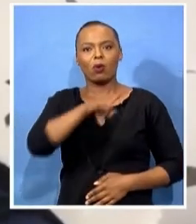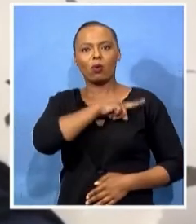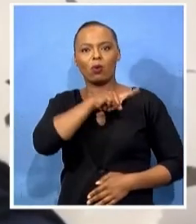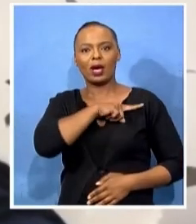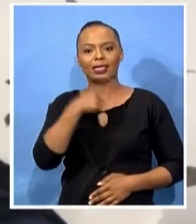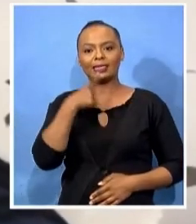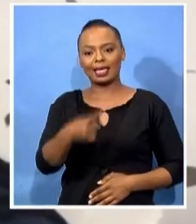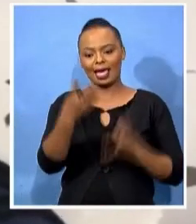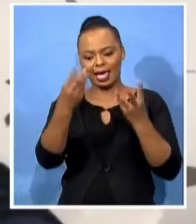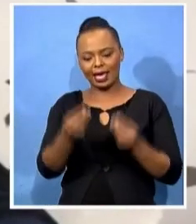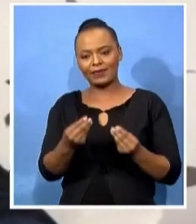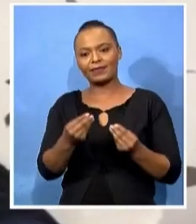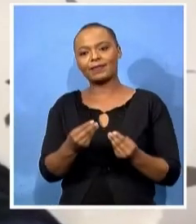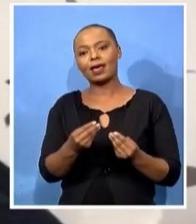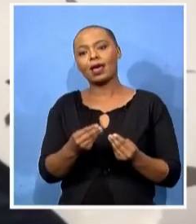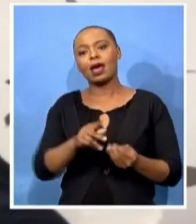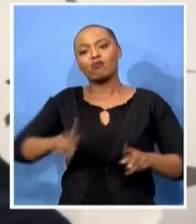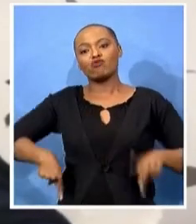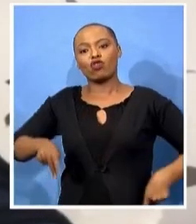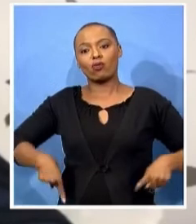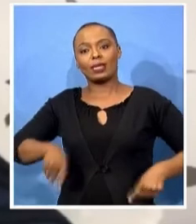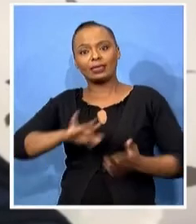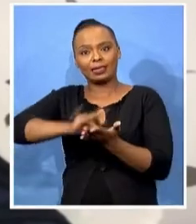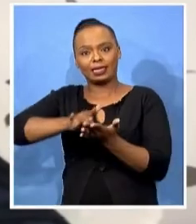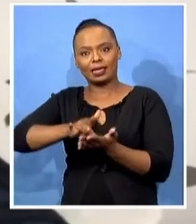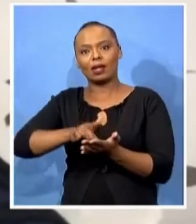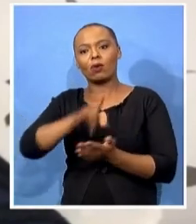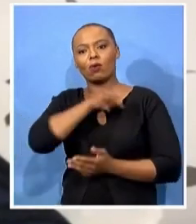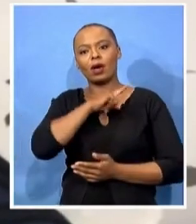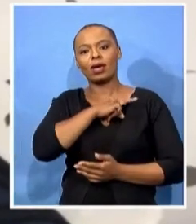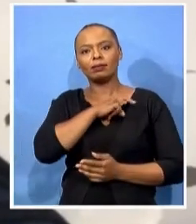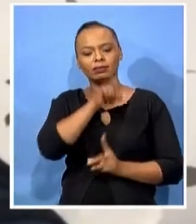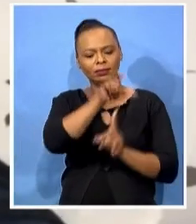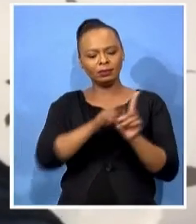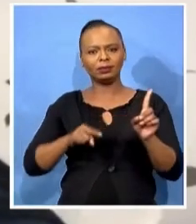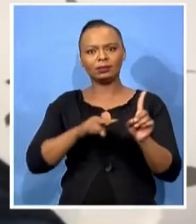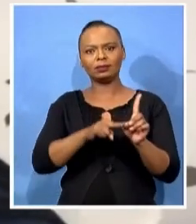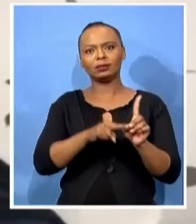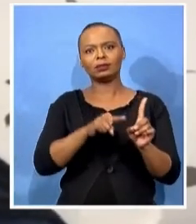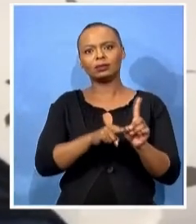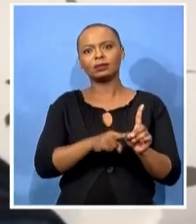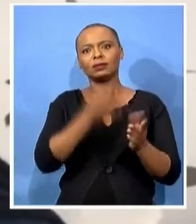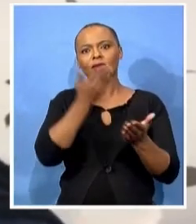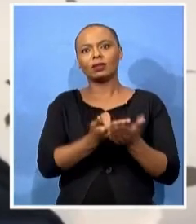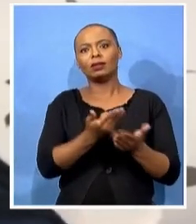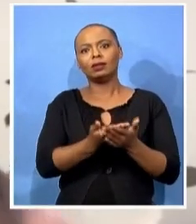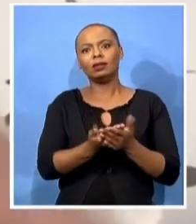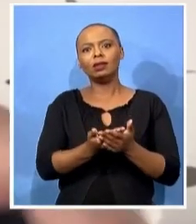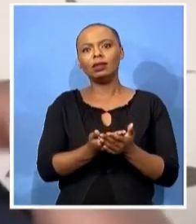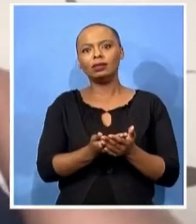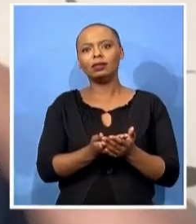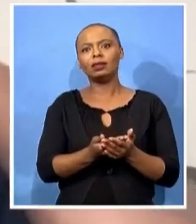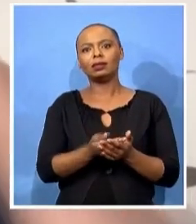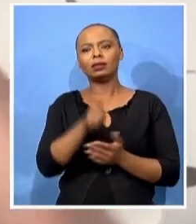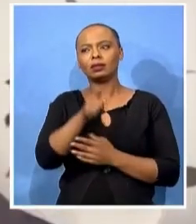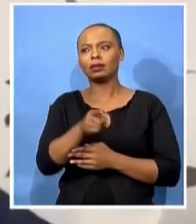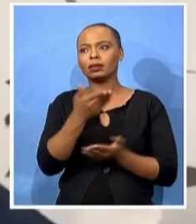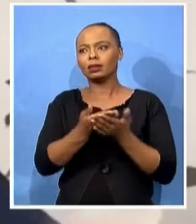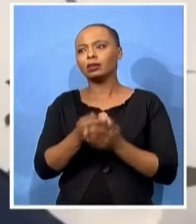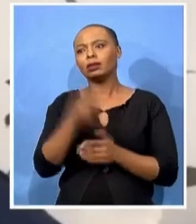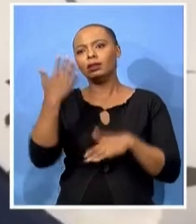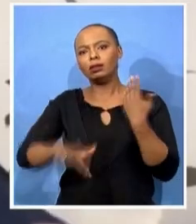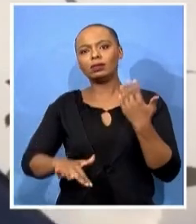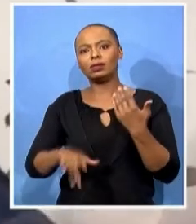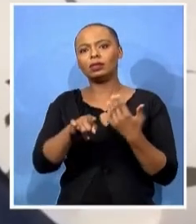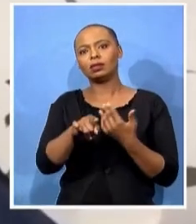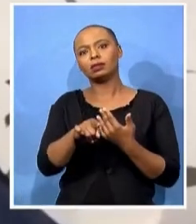process can end up being sluggish, the process can end up being slow, and we will not be opening up ways